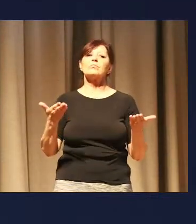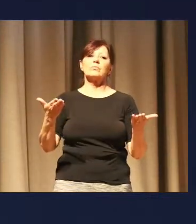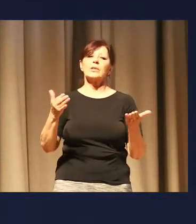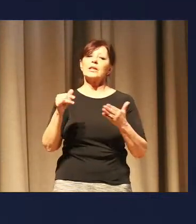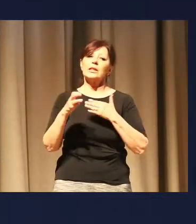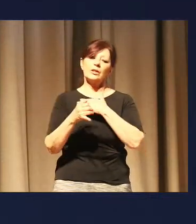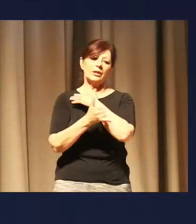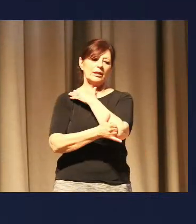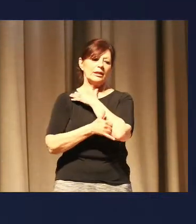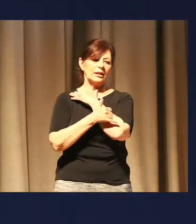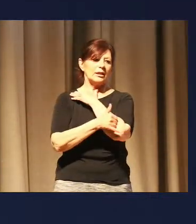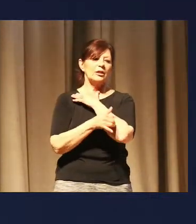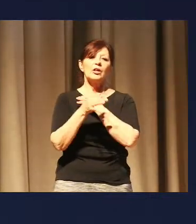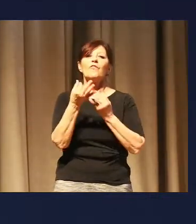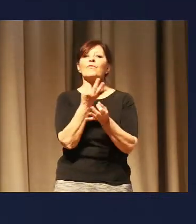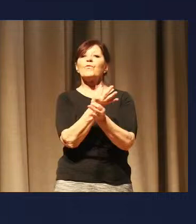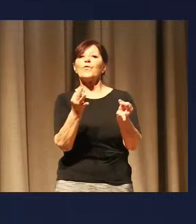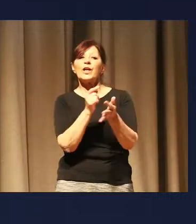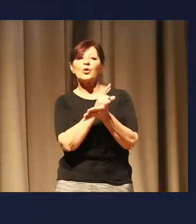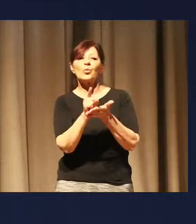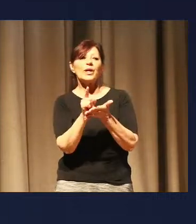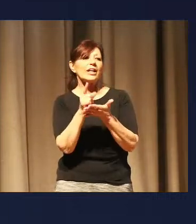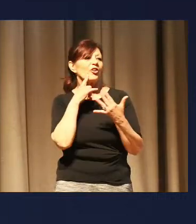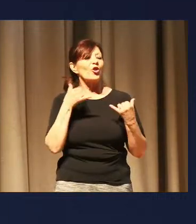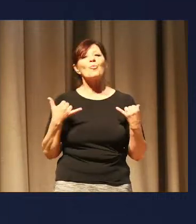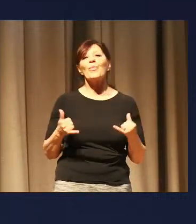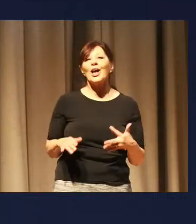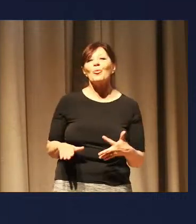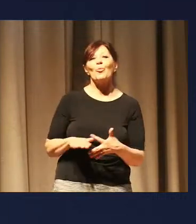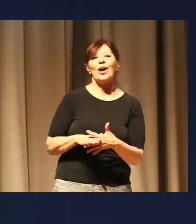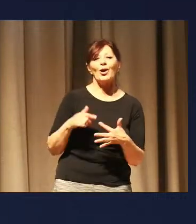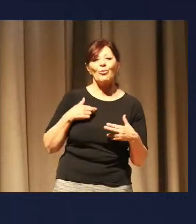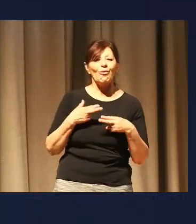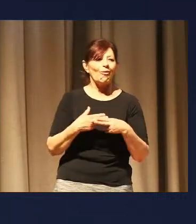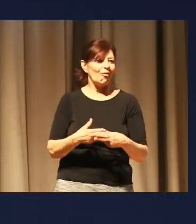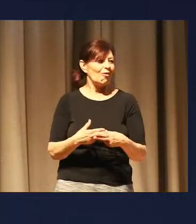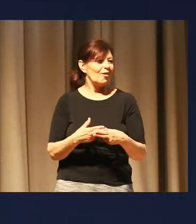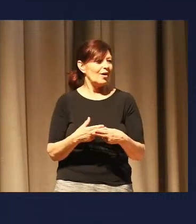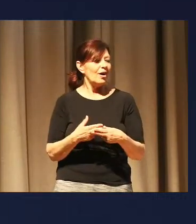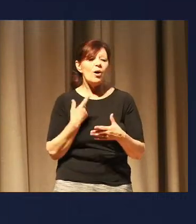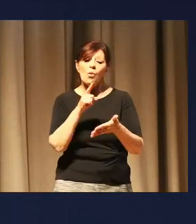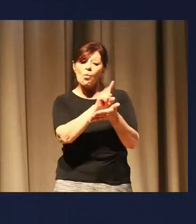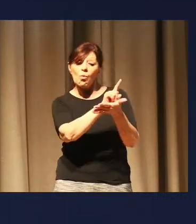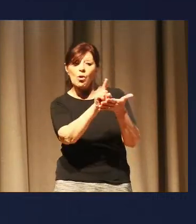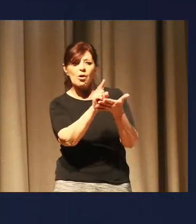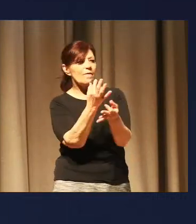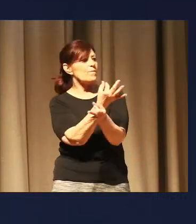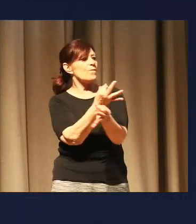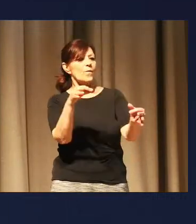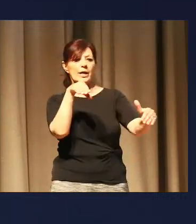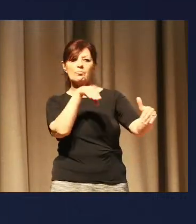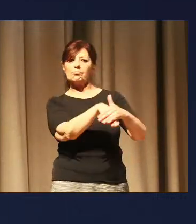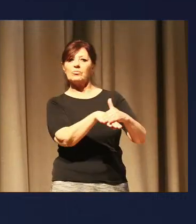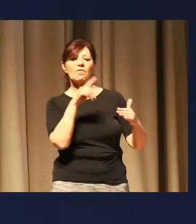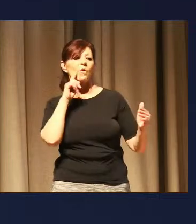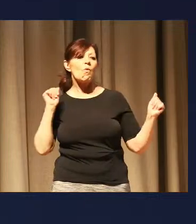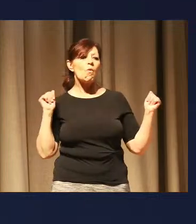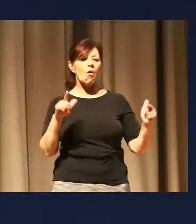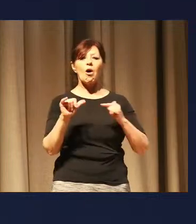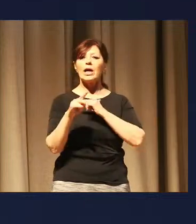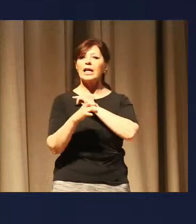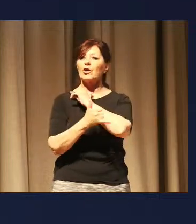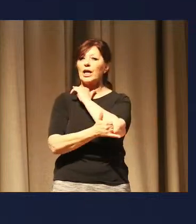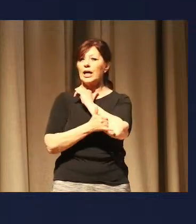Erie County Free Week, or Play Break, as we now call it, a week of free admission for all Erie